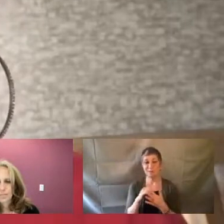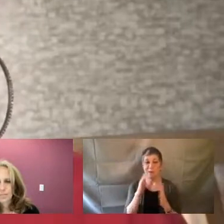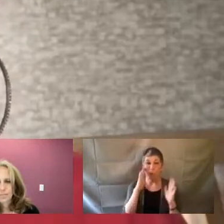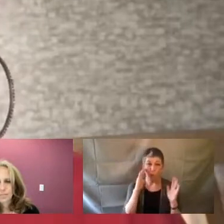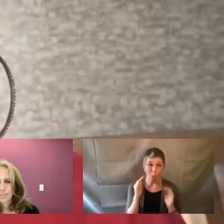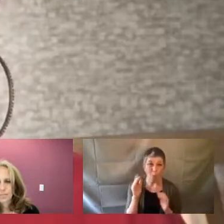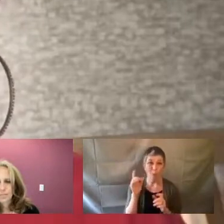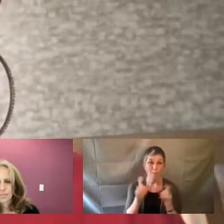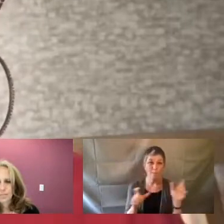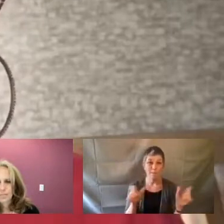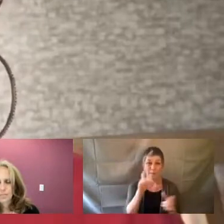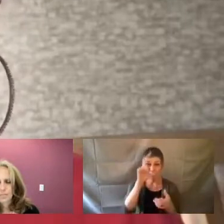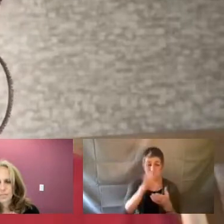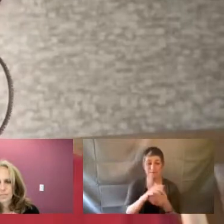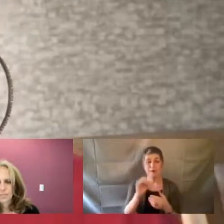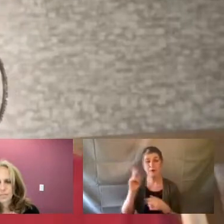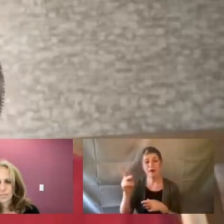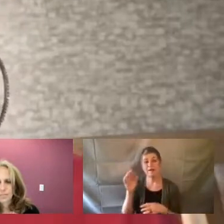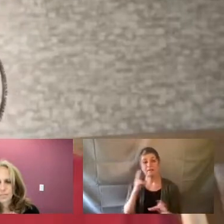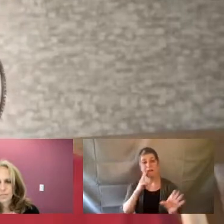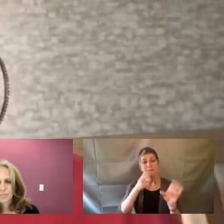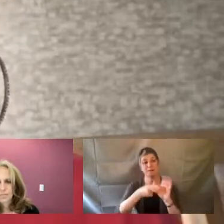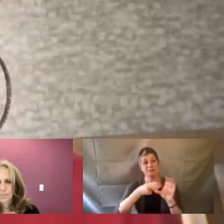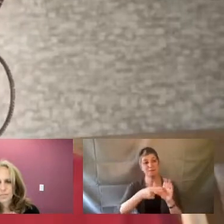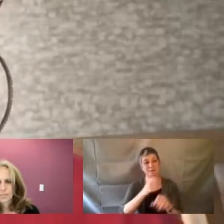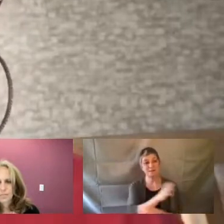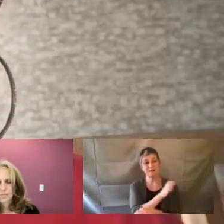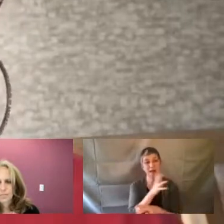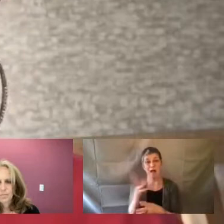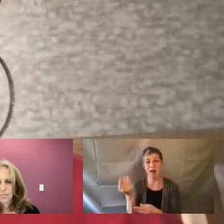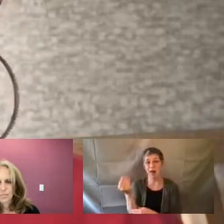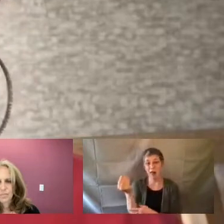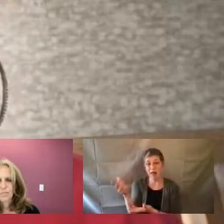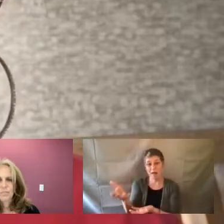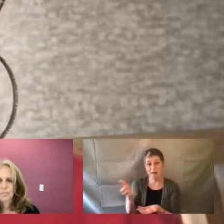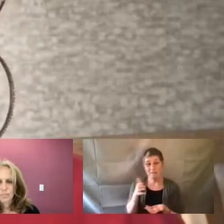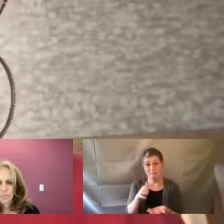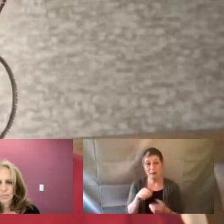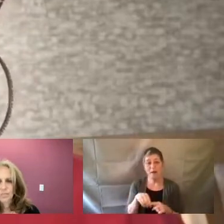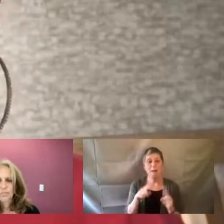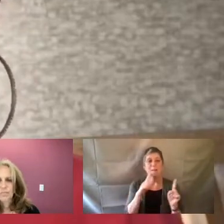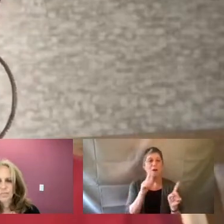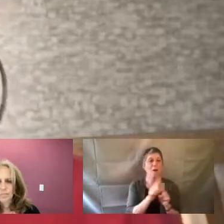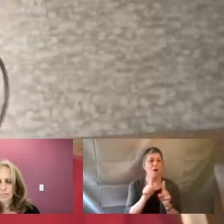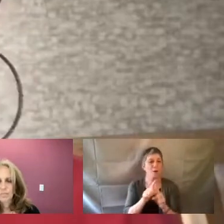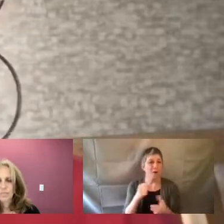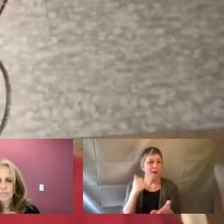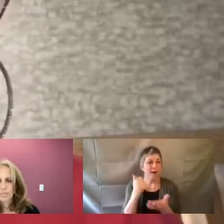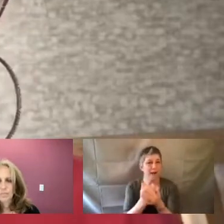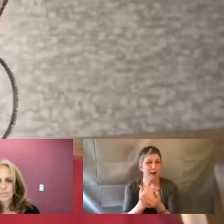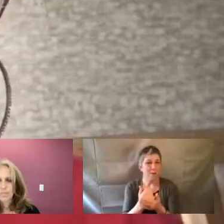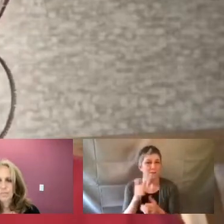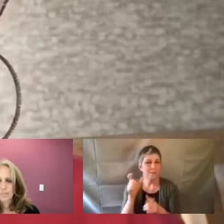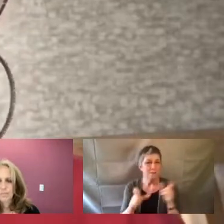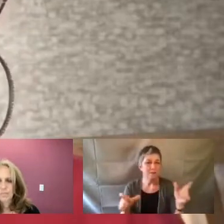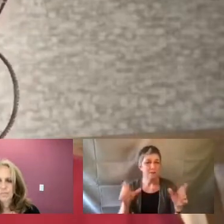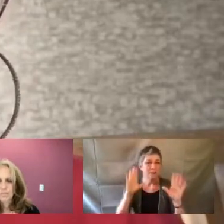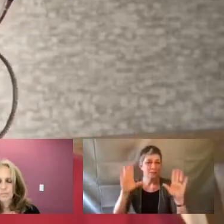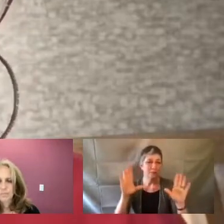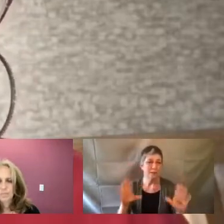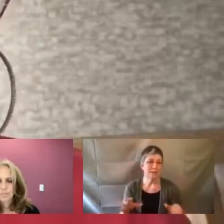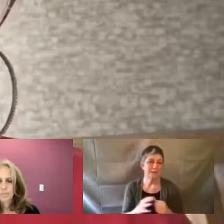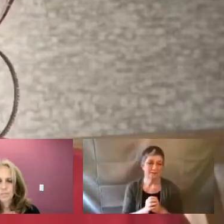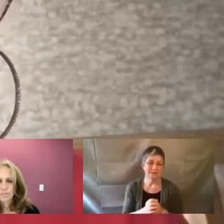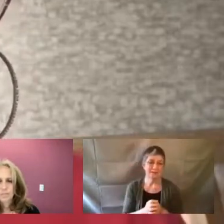don't believe that, okay, if I participate in this trial, I'm going to get this money, but it also helps people, tremendously